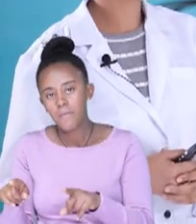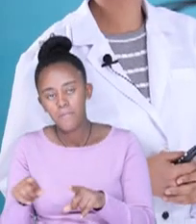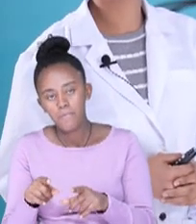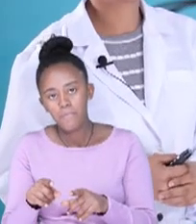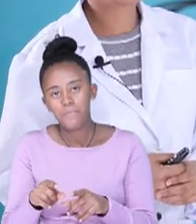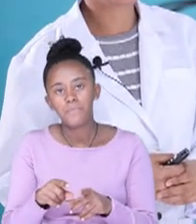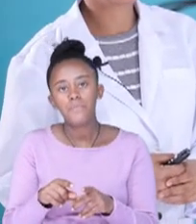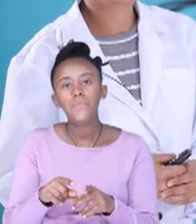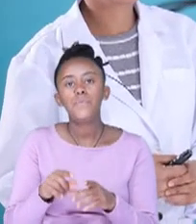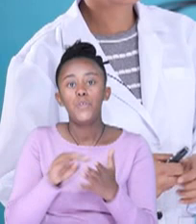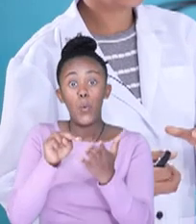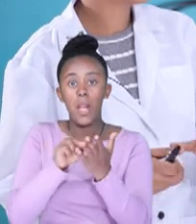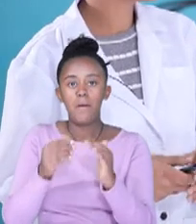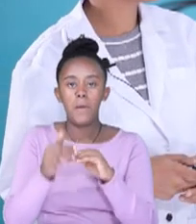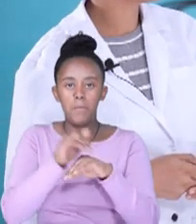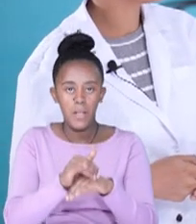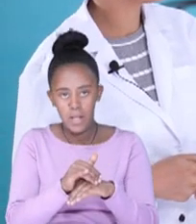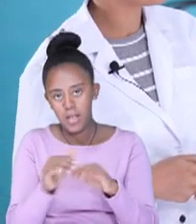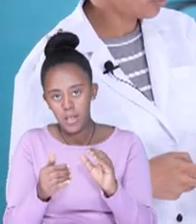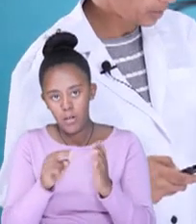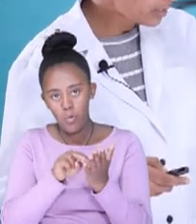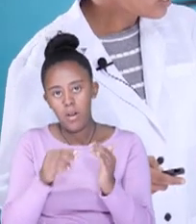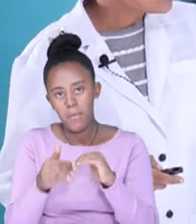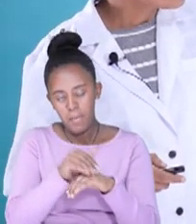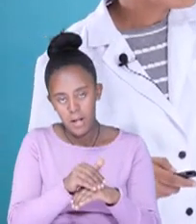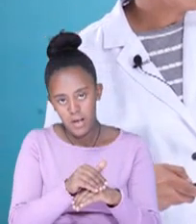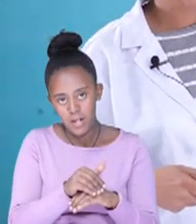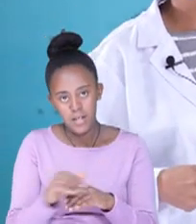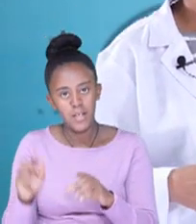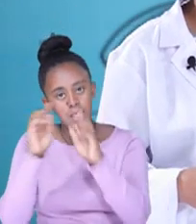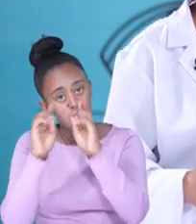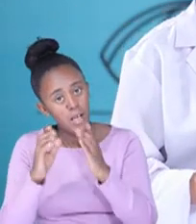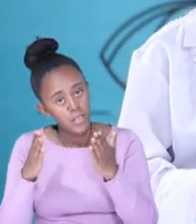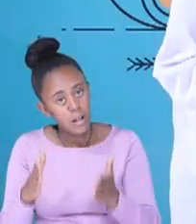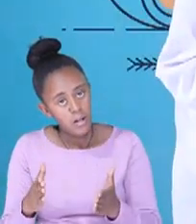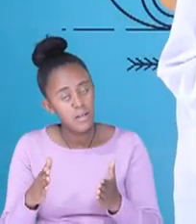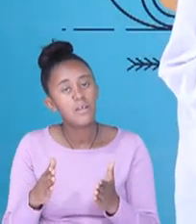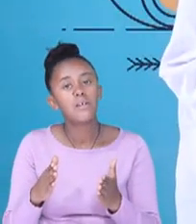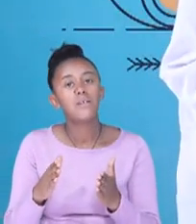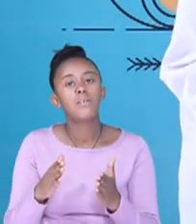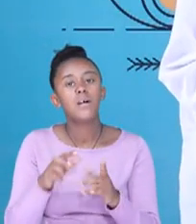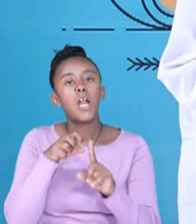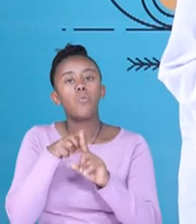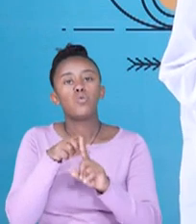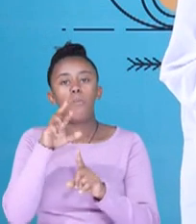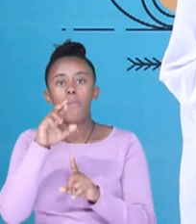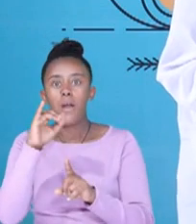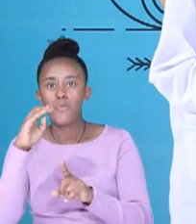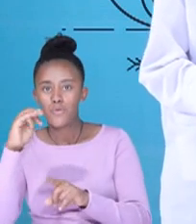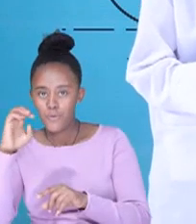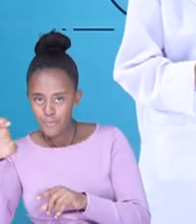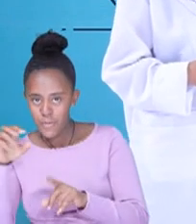on nuclear membrane. They are attached on nuclear membrane. Structurally, ribosomes have